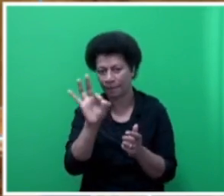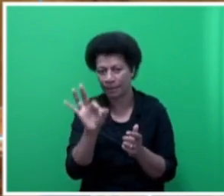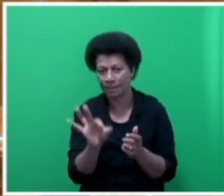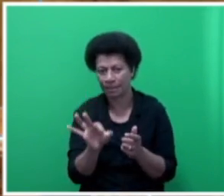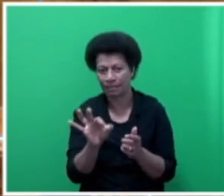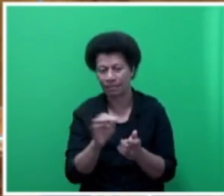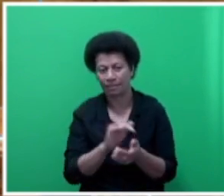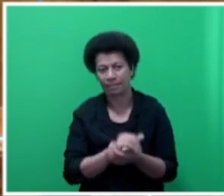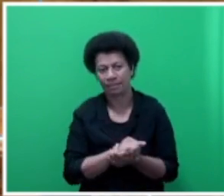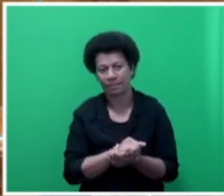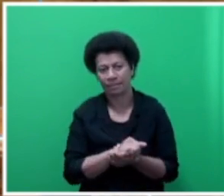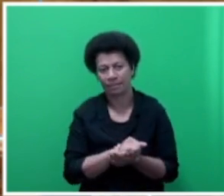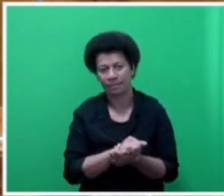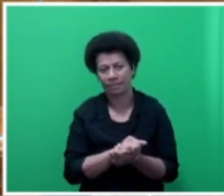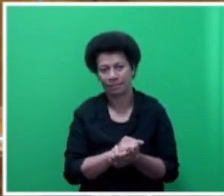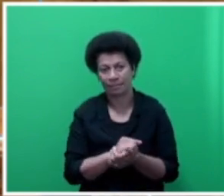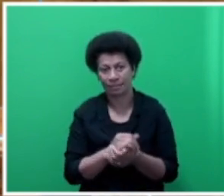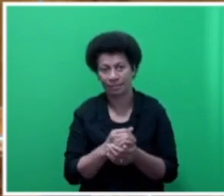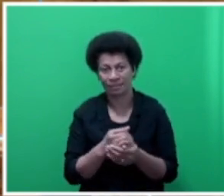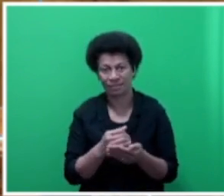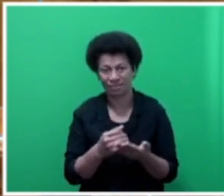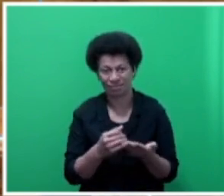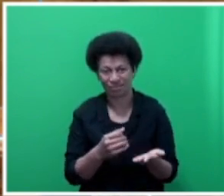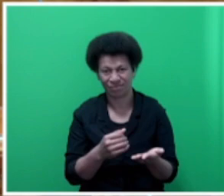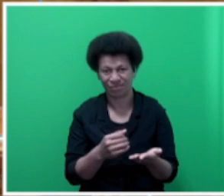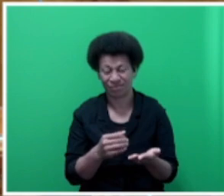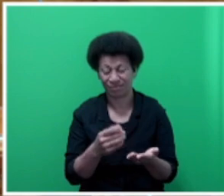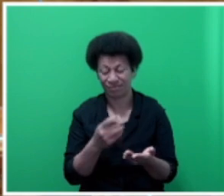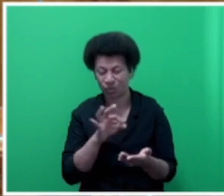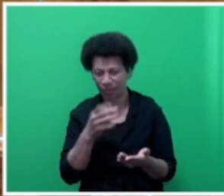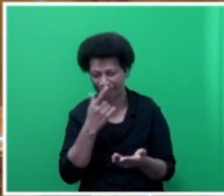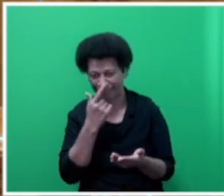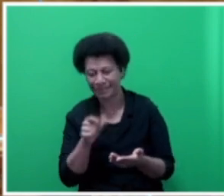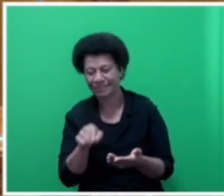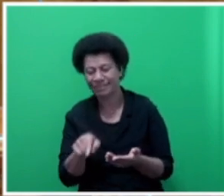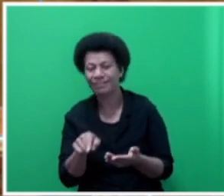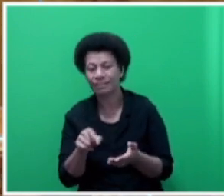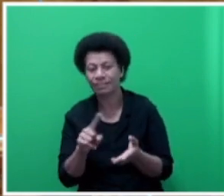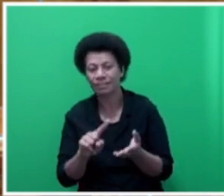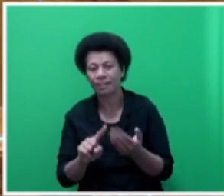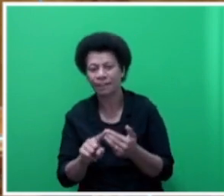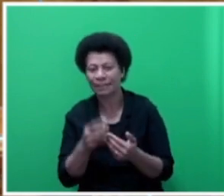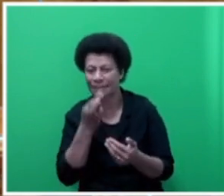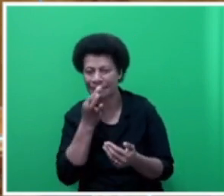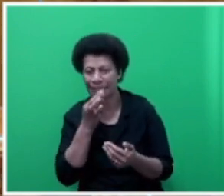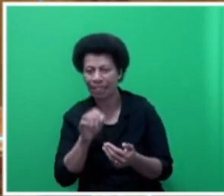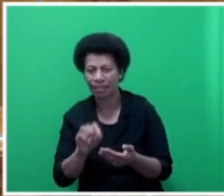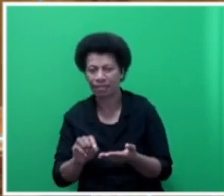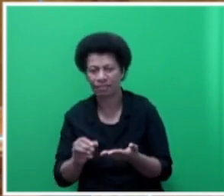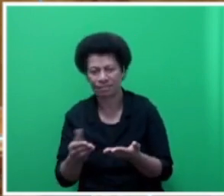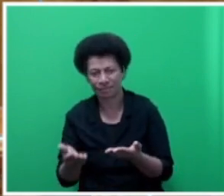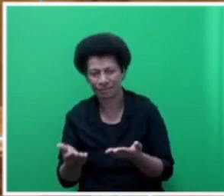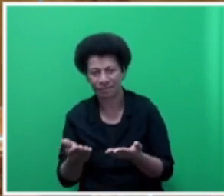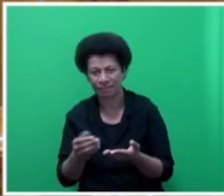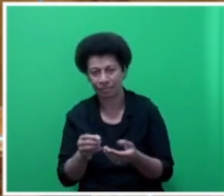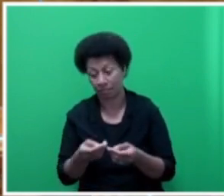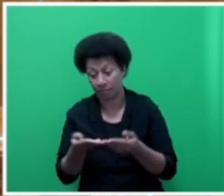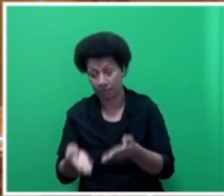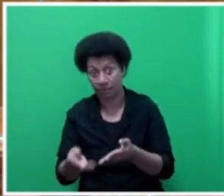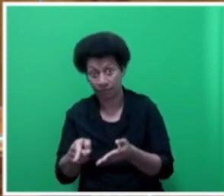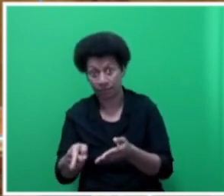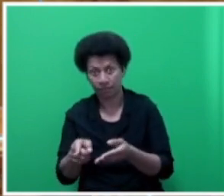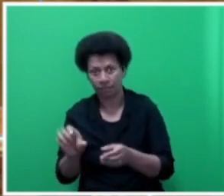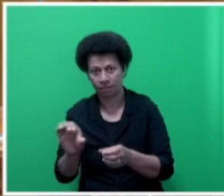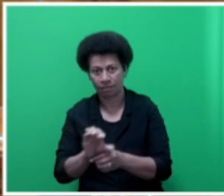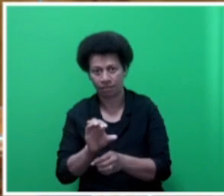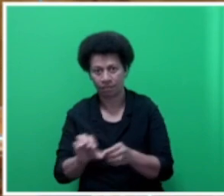is unfortunate that very little attention is given to this sector. Whilst we recognize that it is important that we should